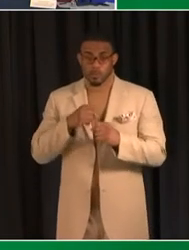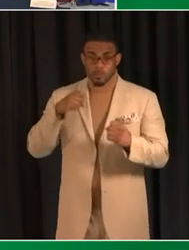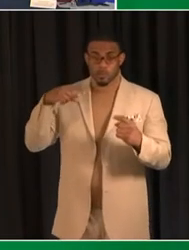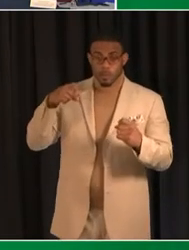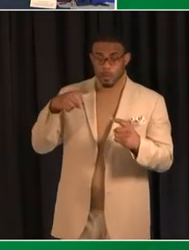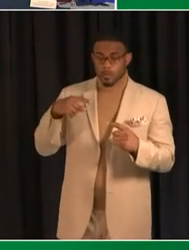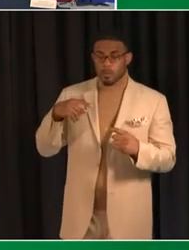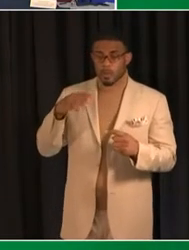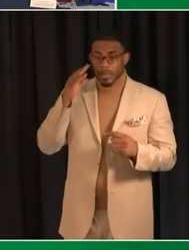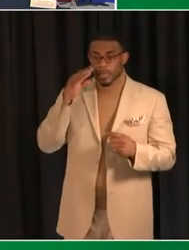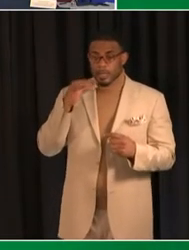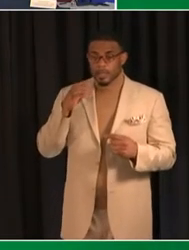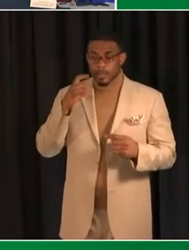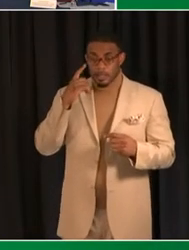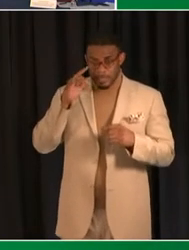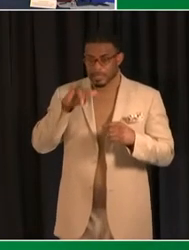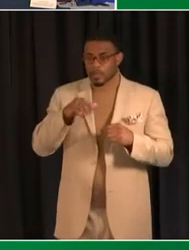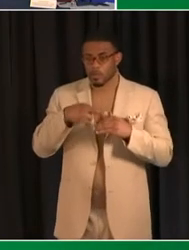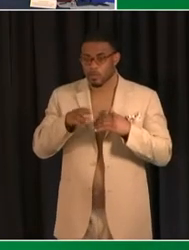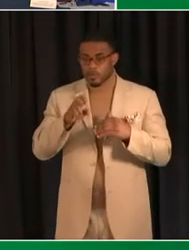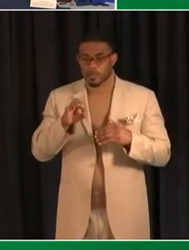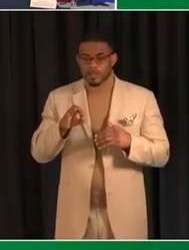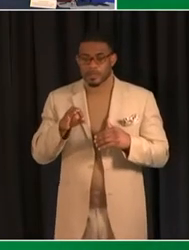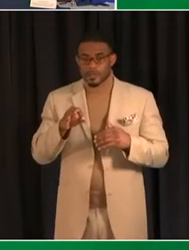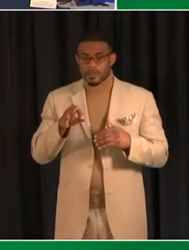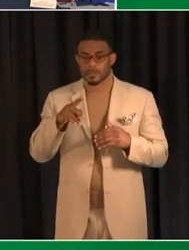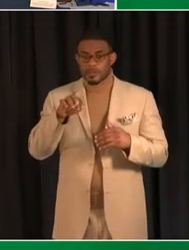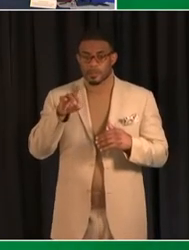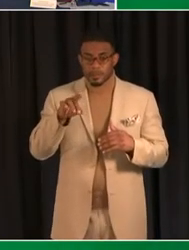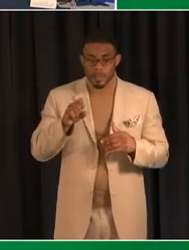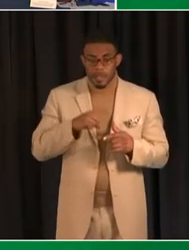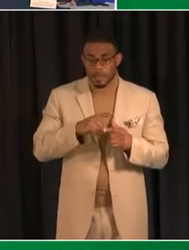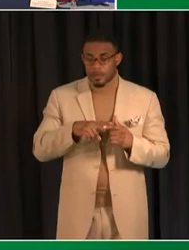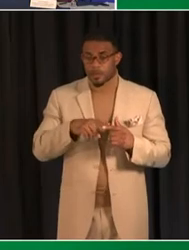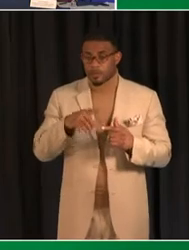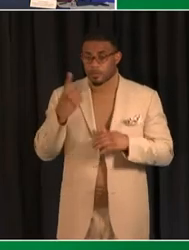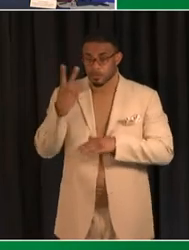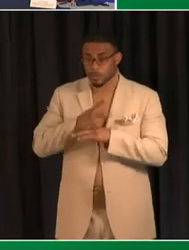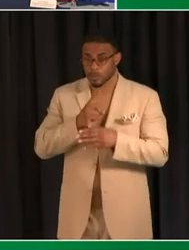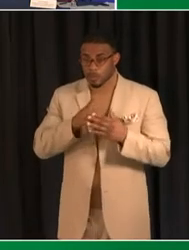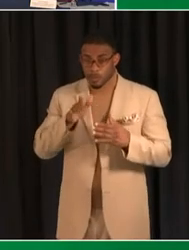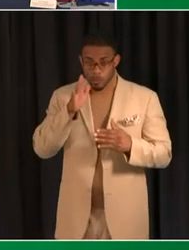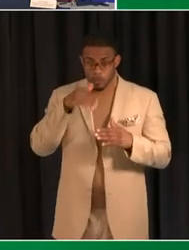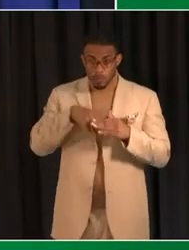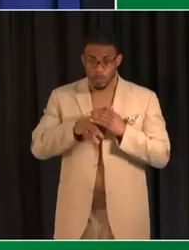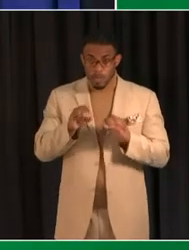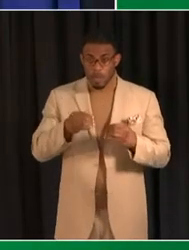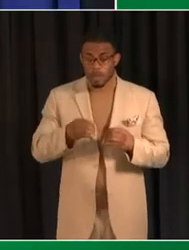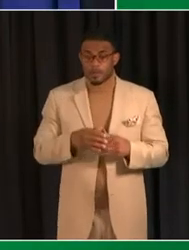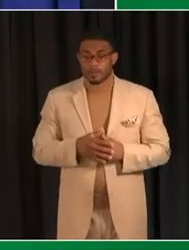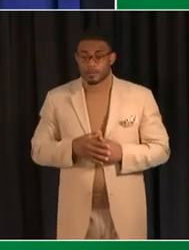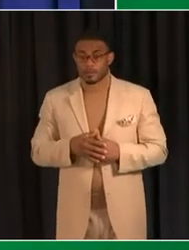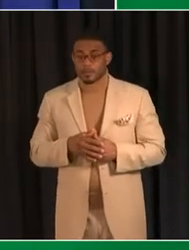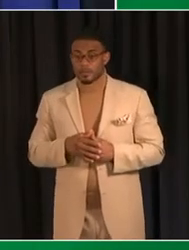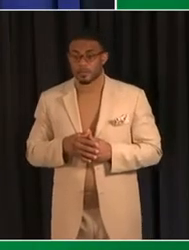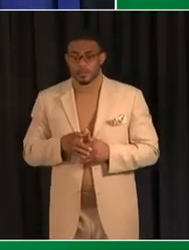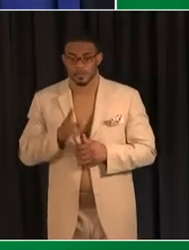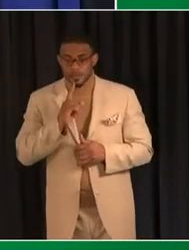remote days. So knowing that, that was referenced of the pods or the 2 days a week that you're going into the